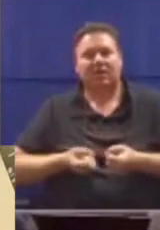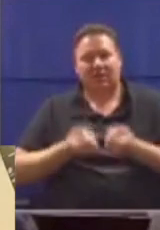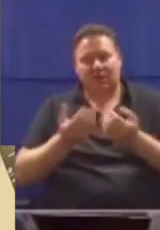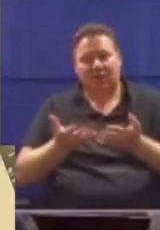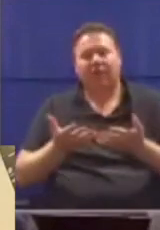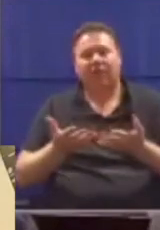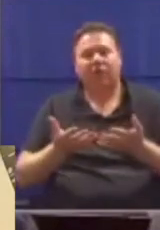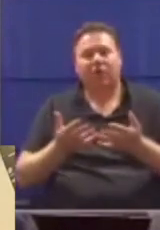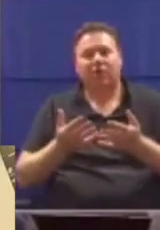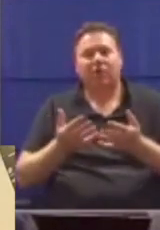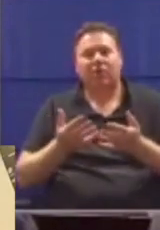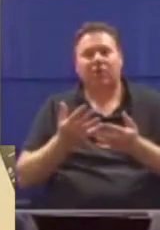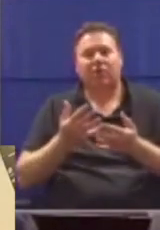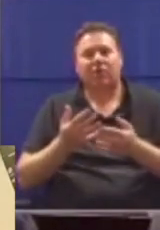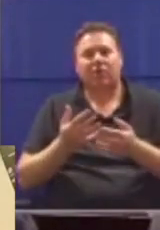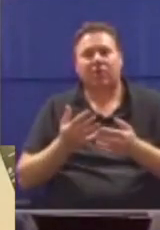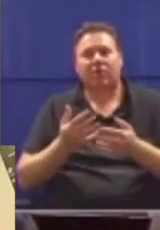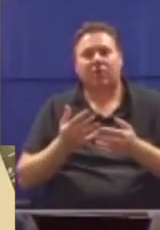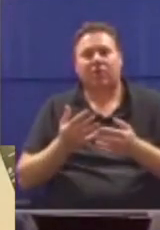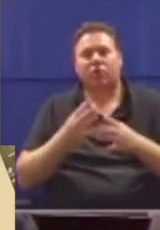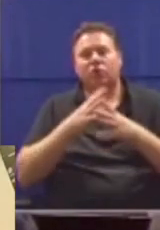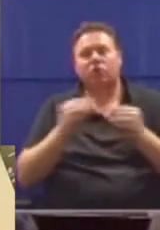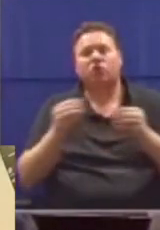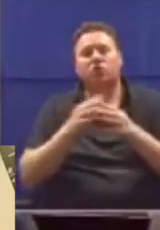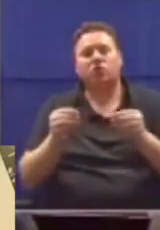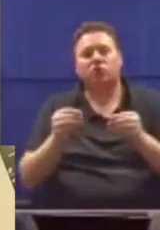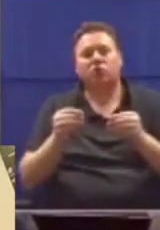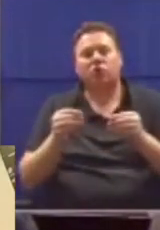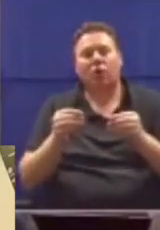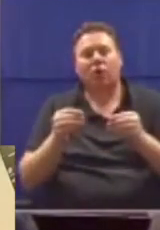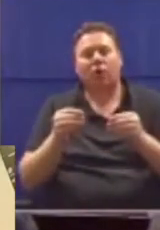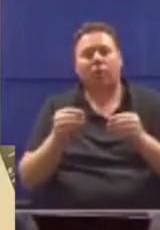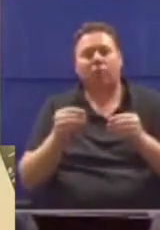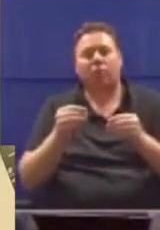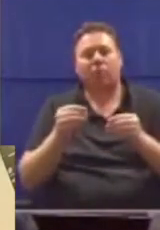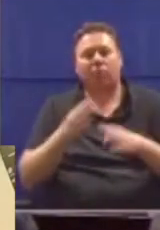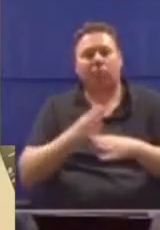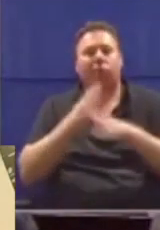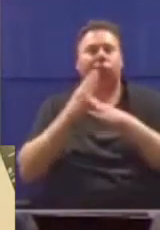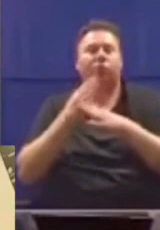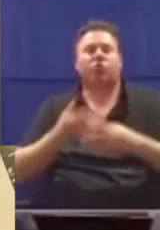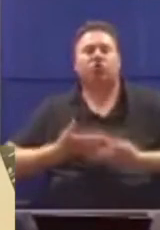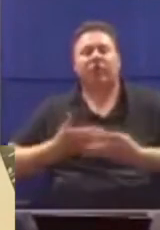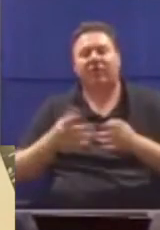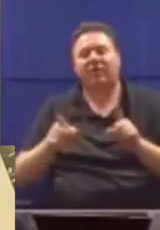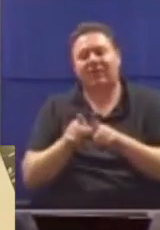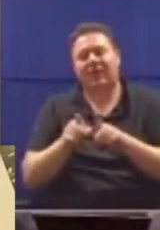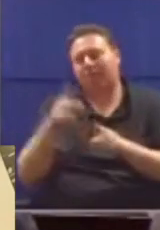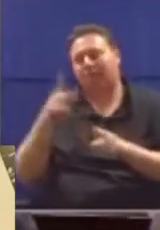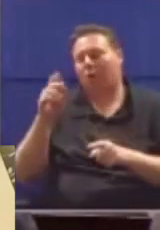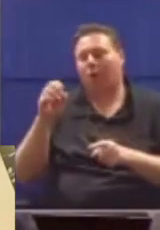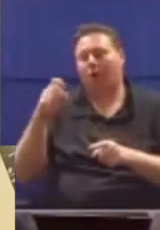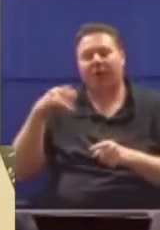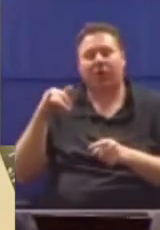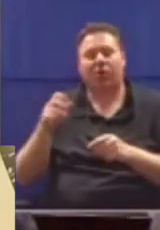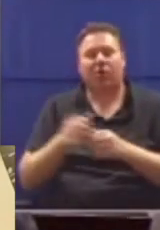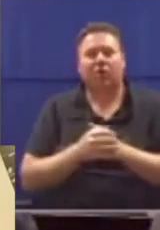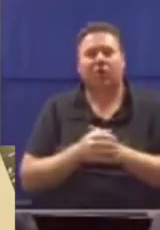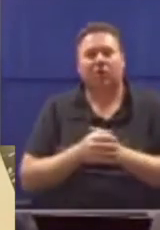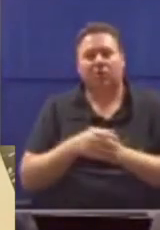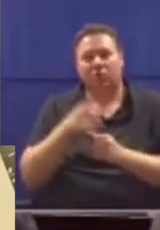and free people from poor or non-existent services like we have in Kopanong. In your efforts to assist the president